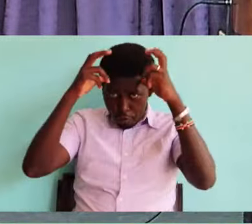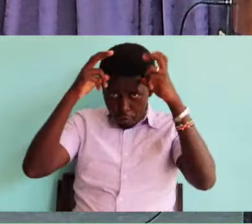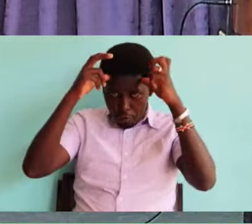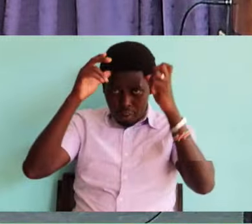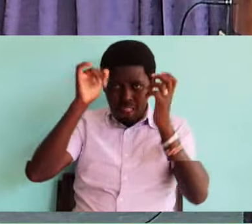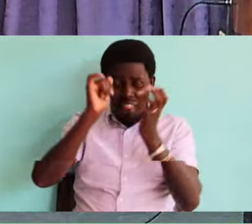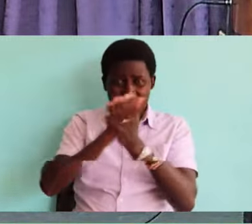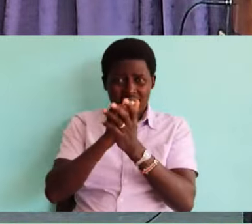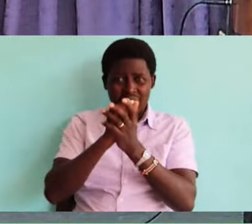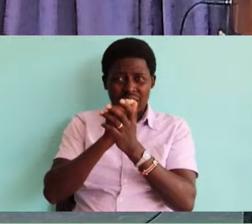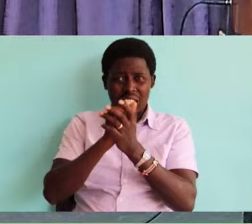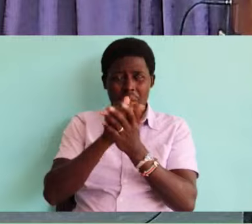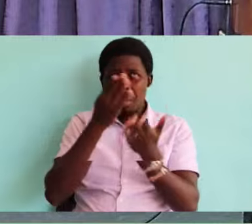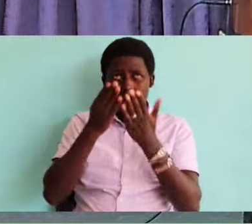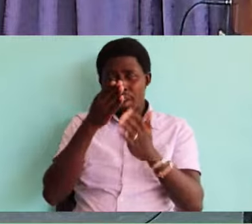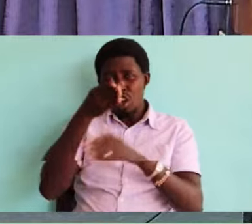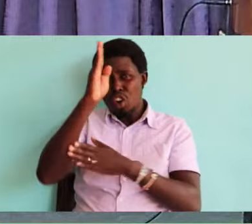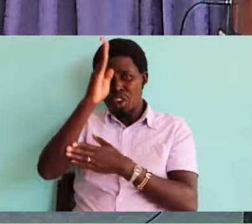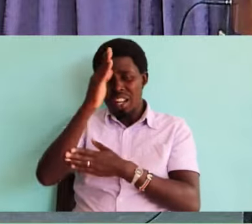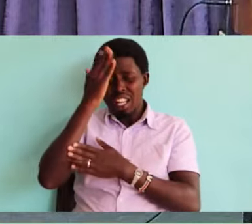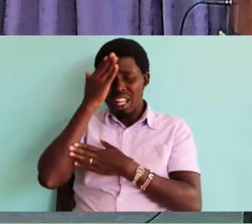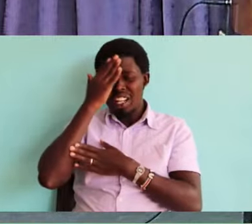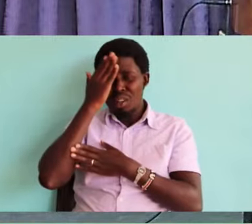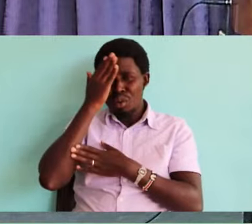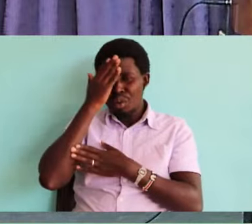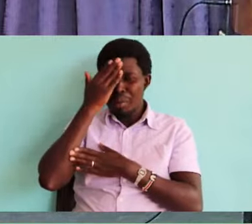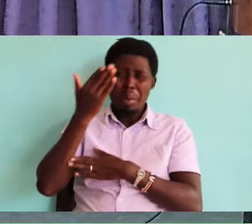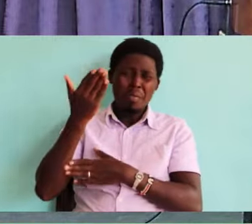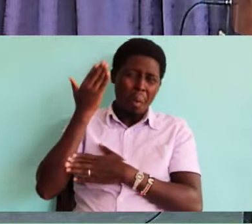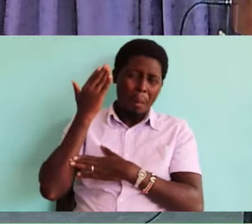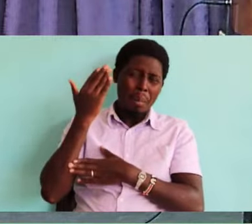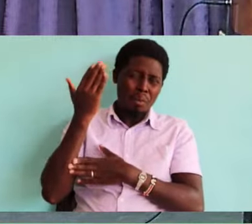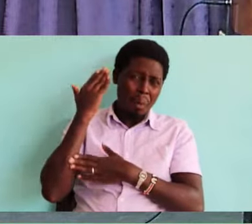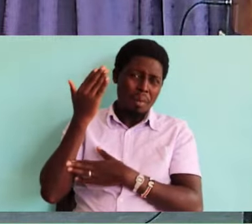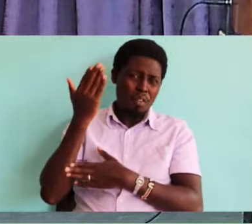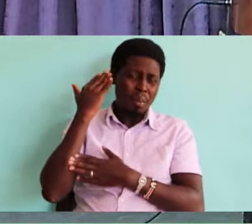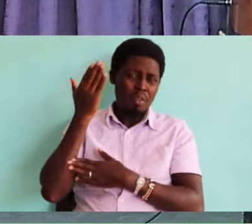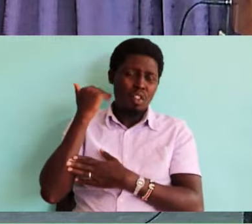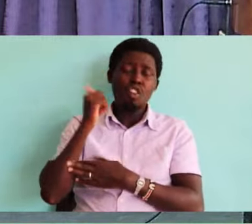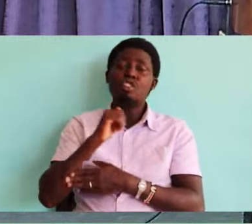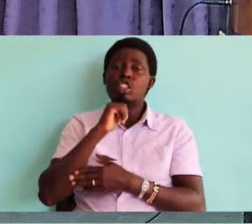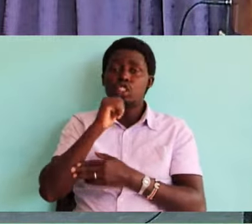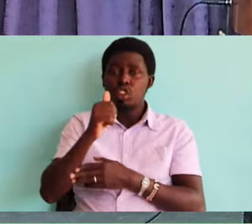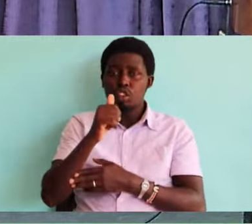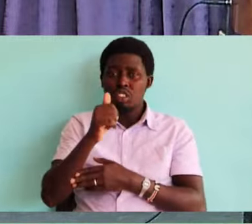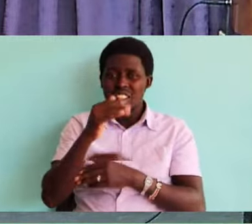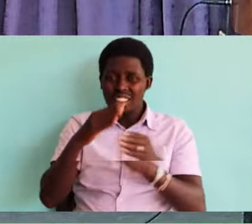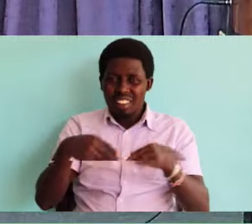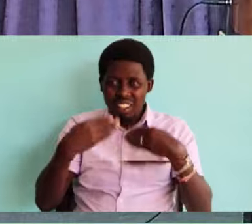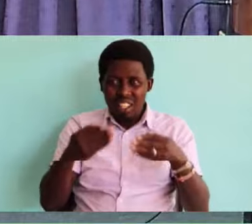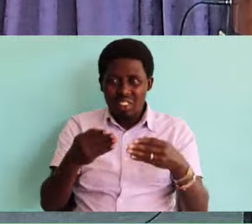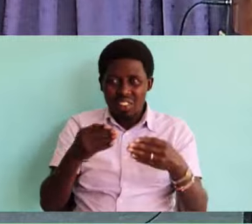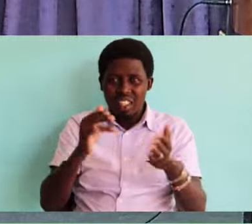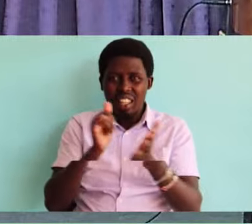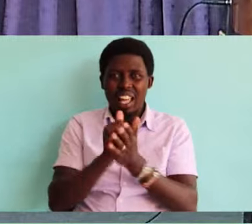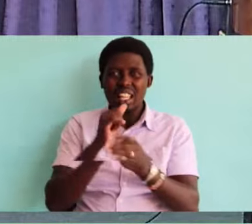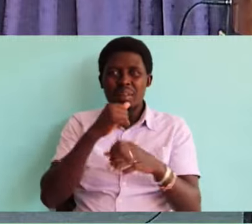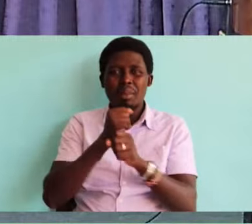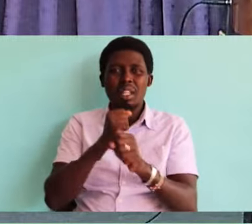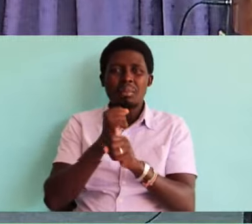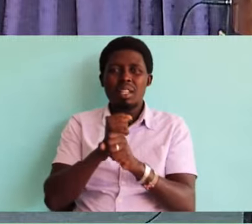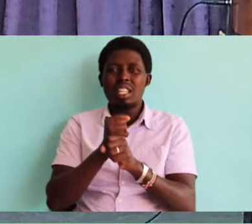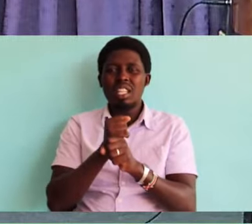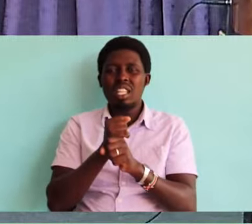noted about him even before he brought it. It is not the giving that made him evil, but it is his heart which